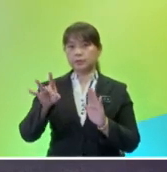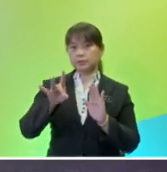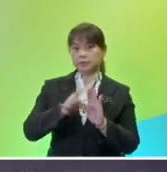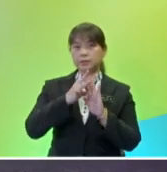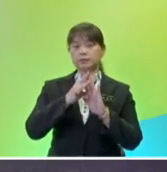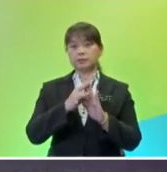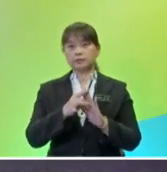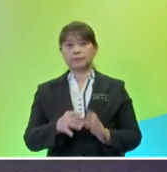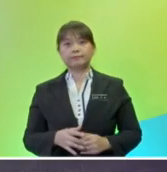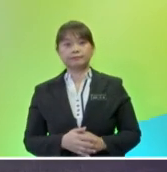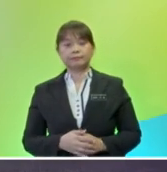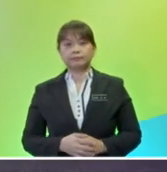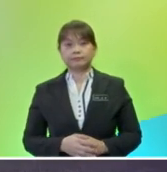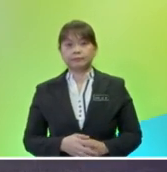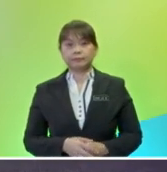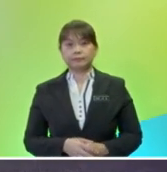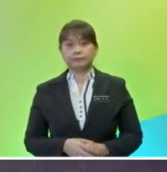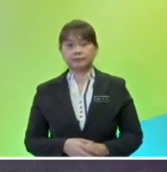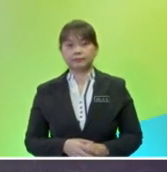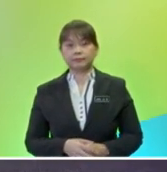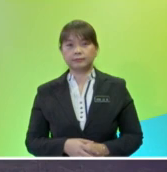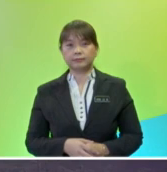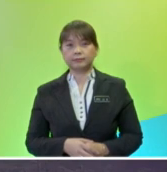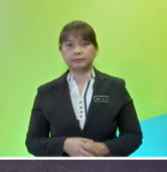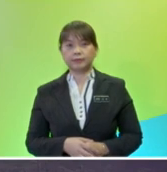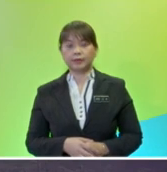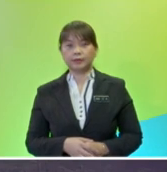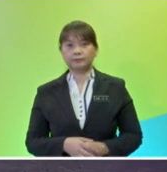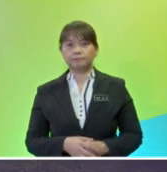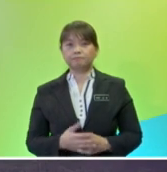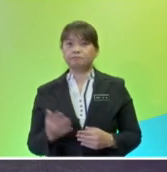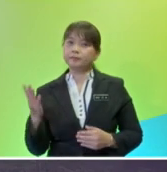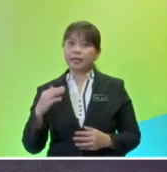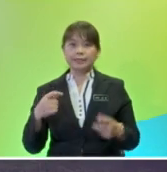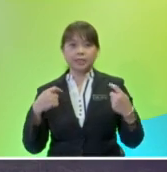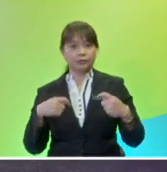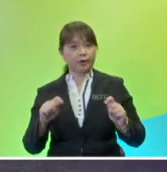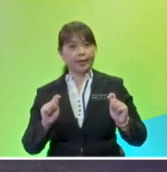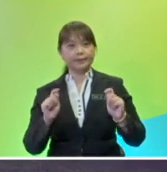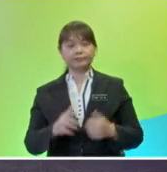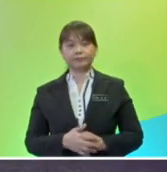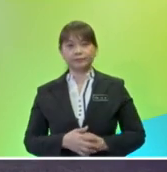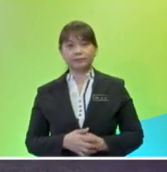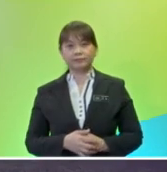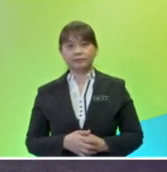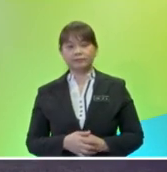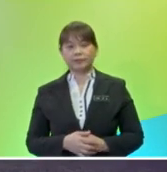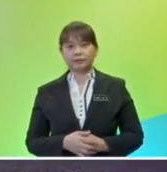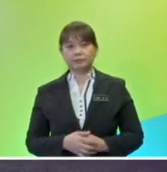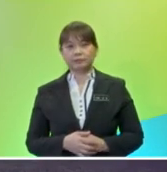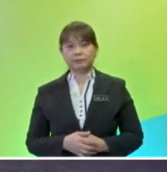yes, it does. It does. Okay. So let's try. Okay, Shafika. Okay. Okay. Question number